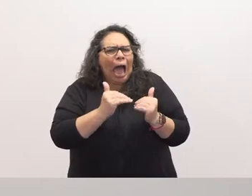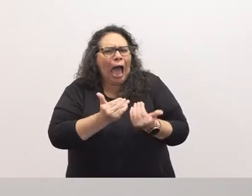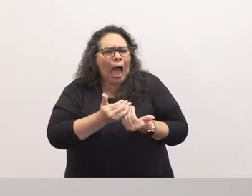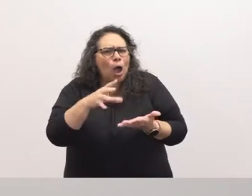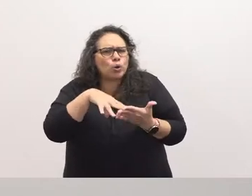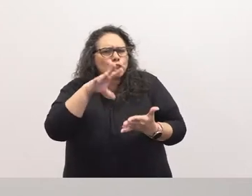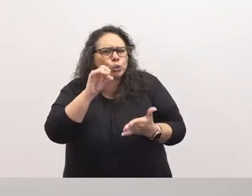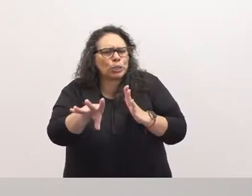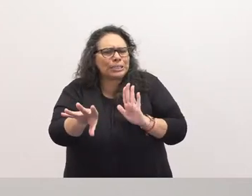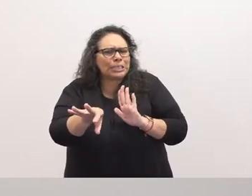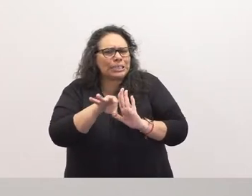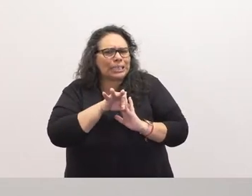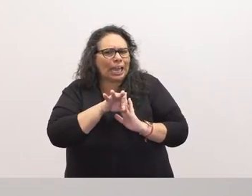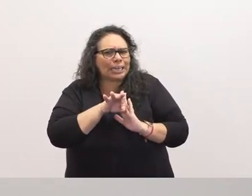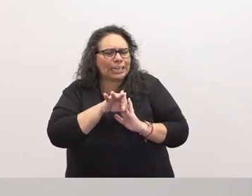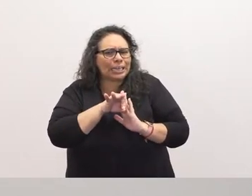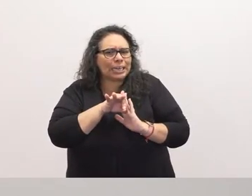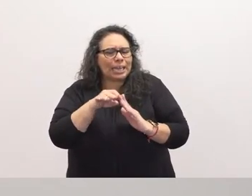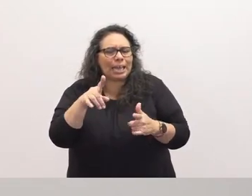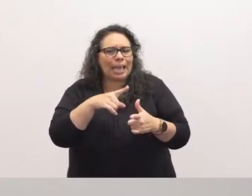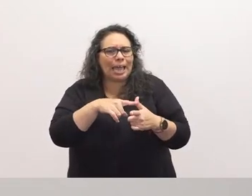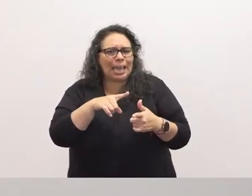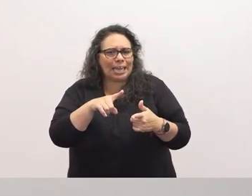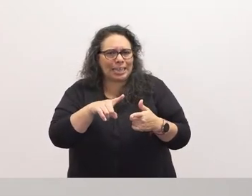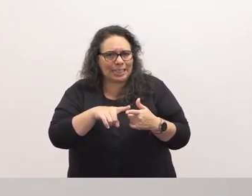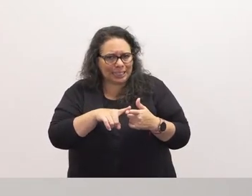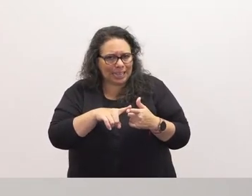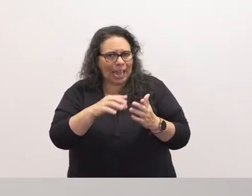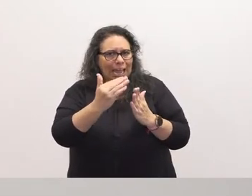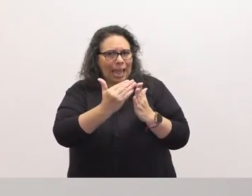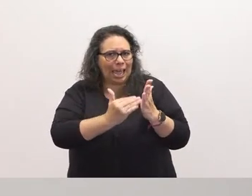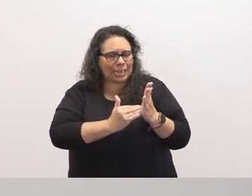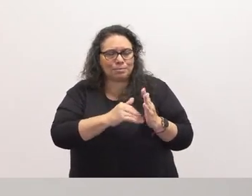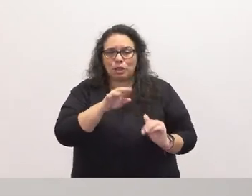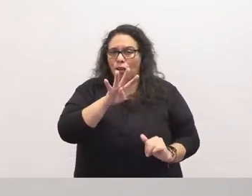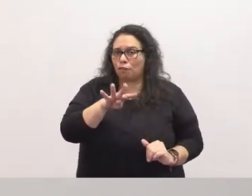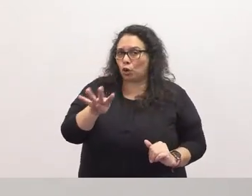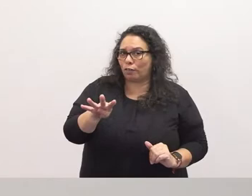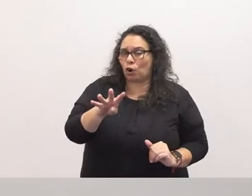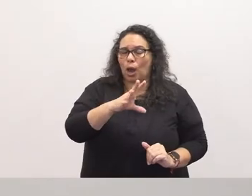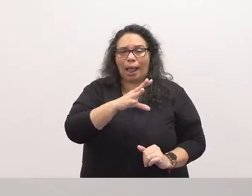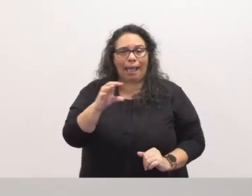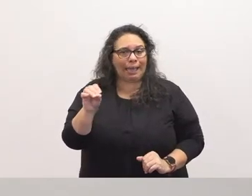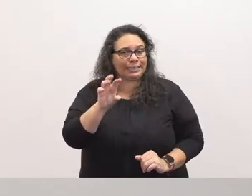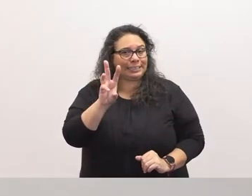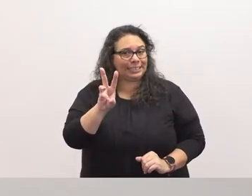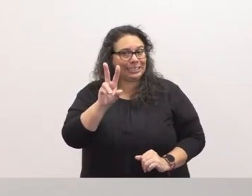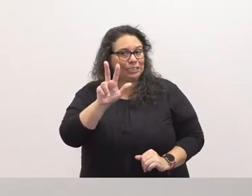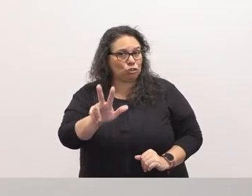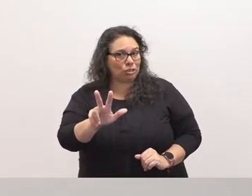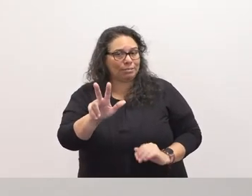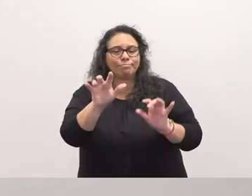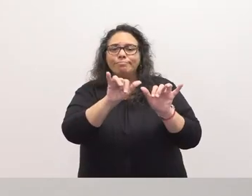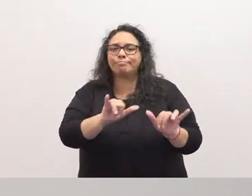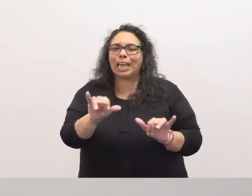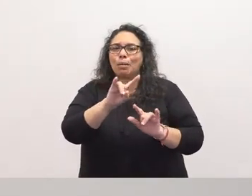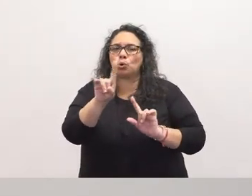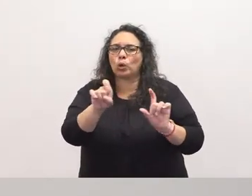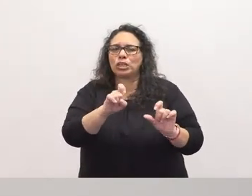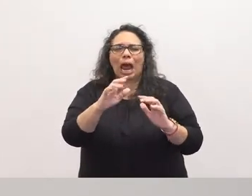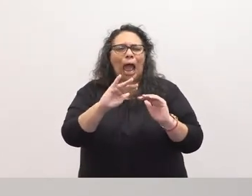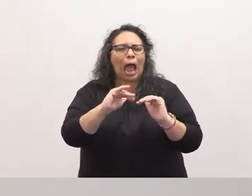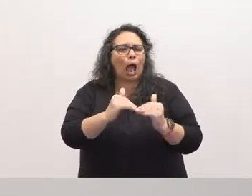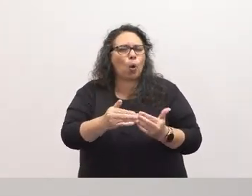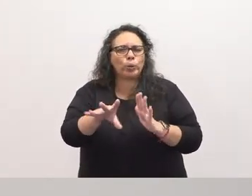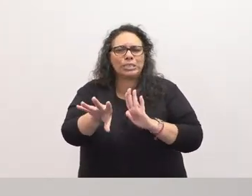to be selected? And then on items number 44 and 63, it's the same question. How are we